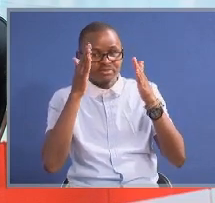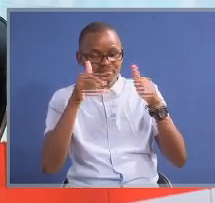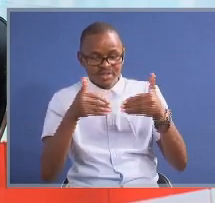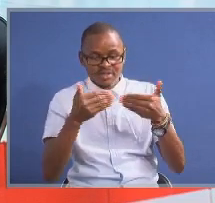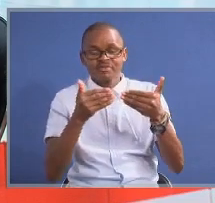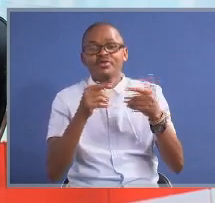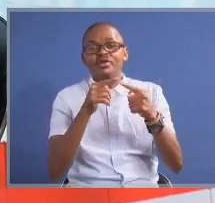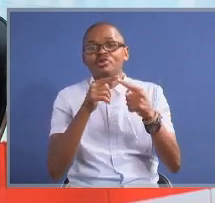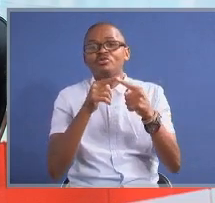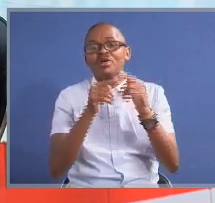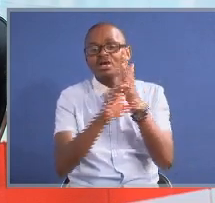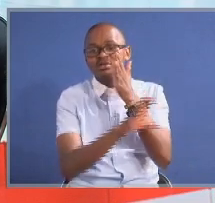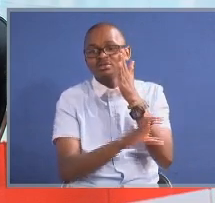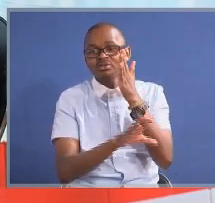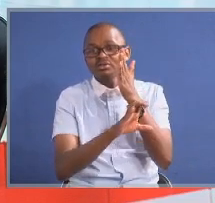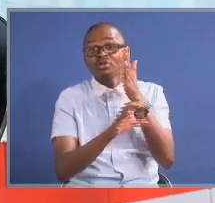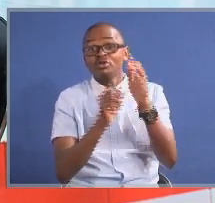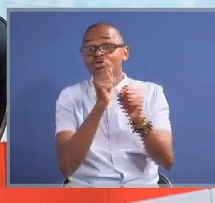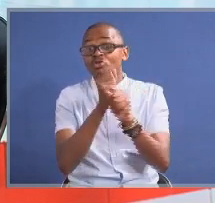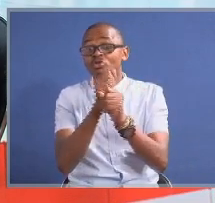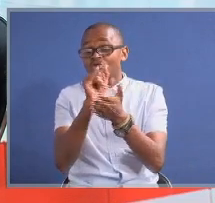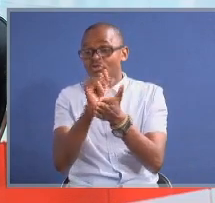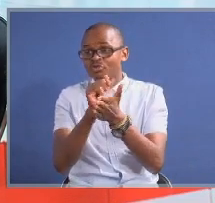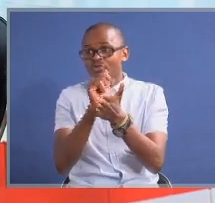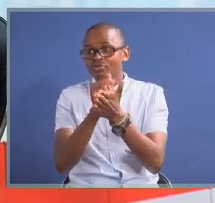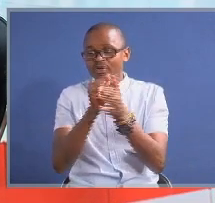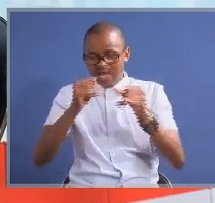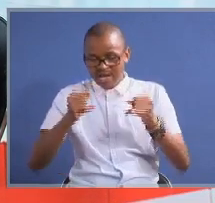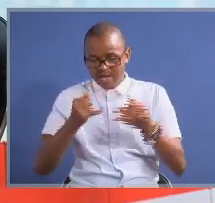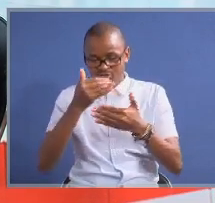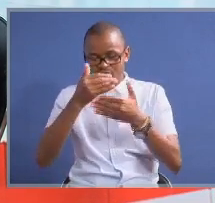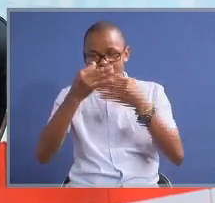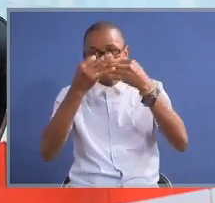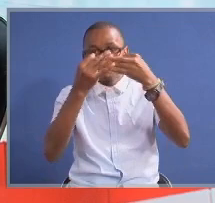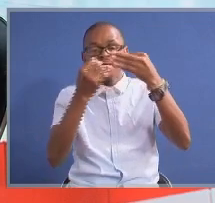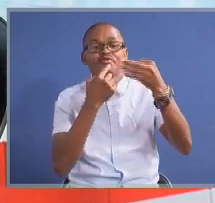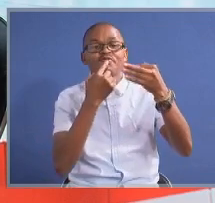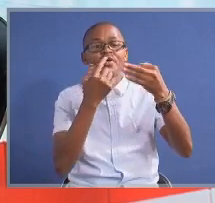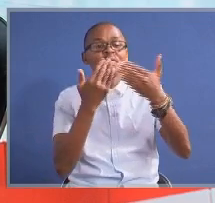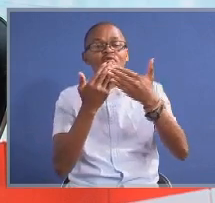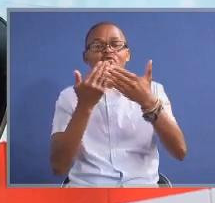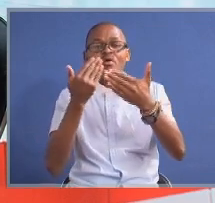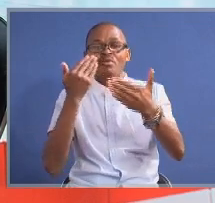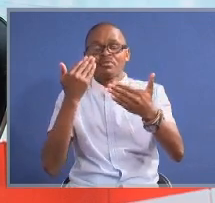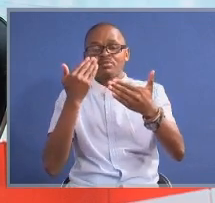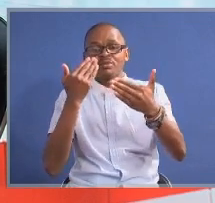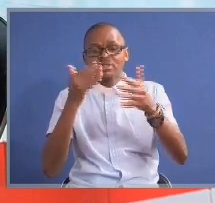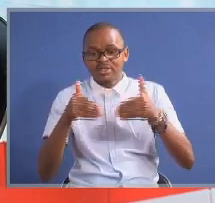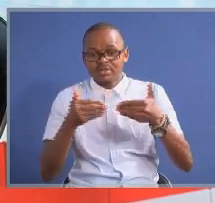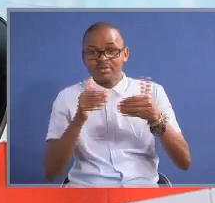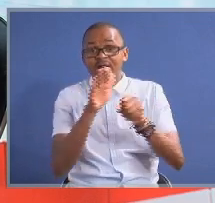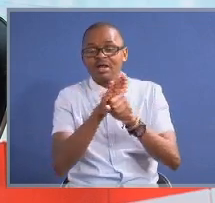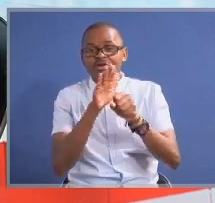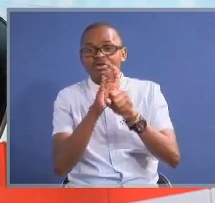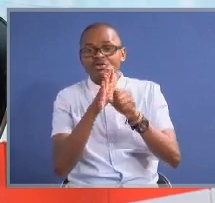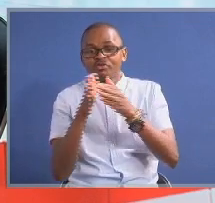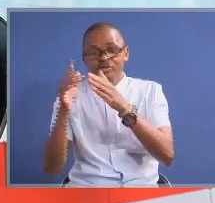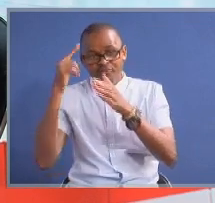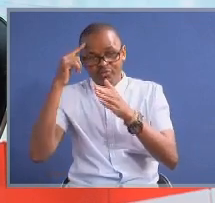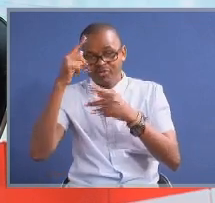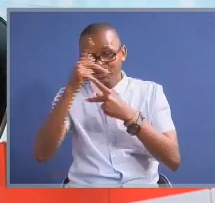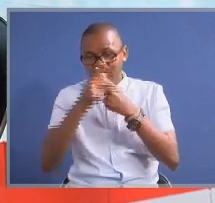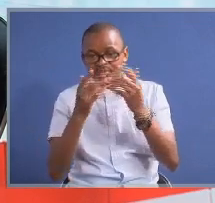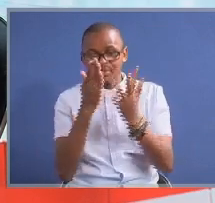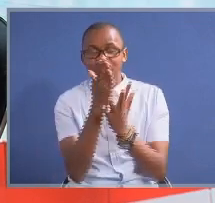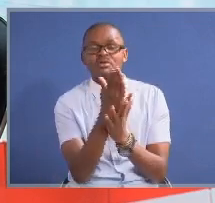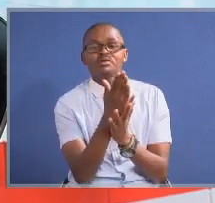given to these countries. And to do that, I mean, under the new structure that I mentioned before, yes. it will give much opportunity for this